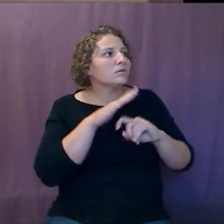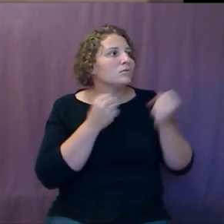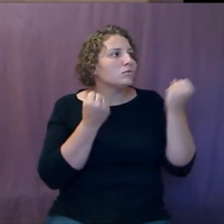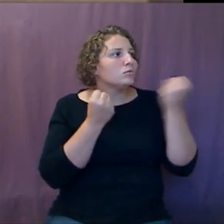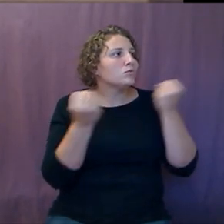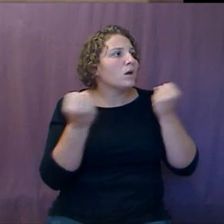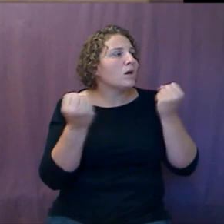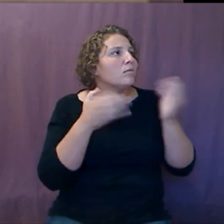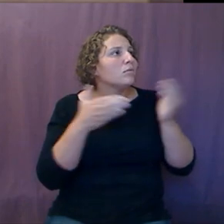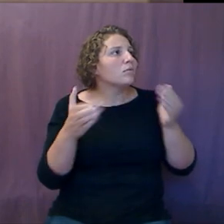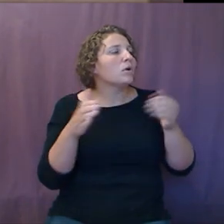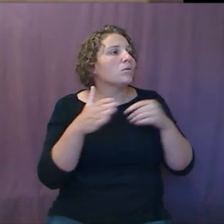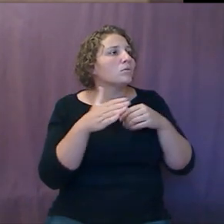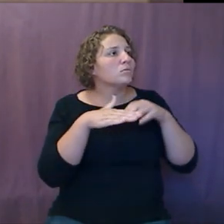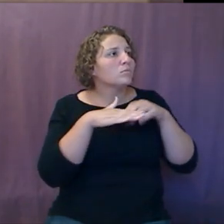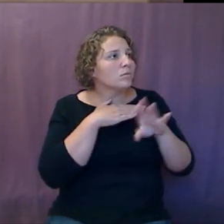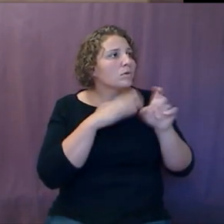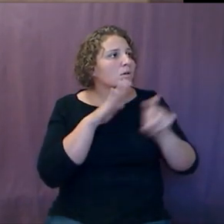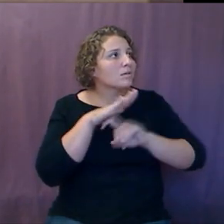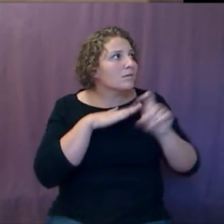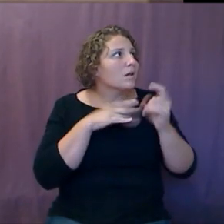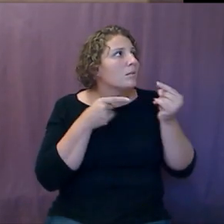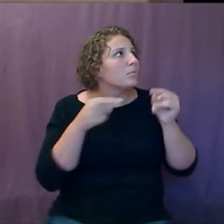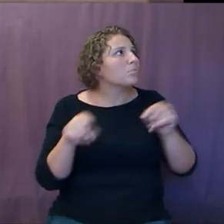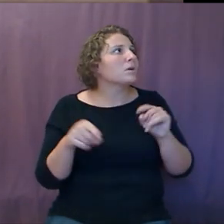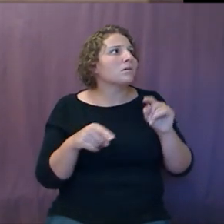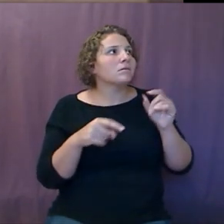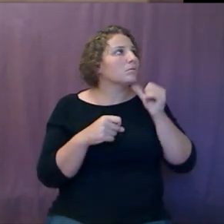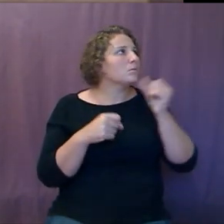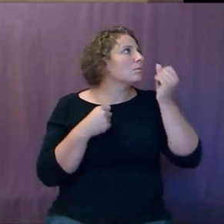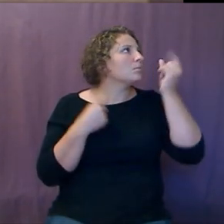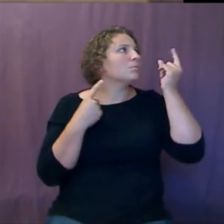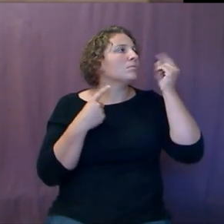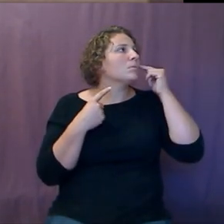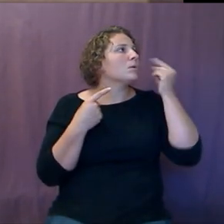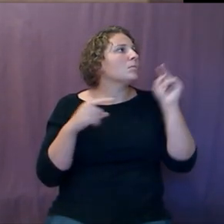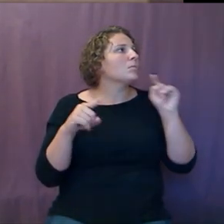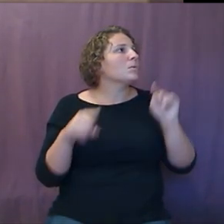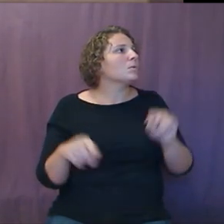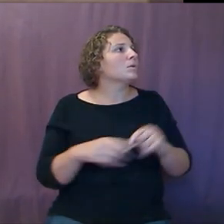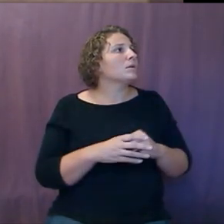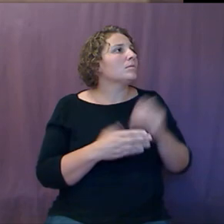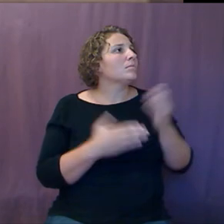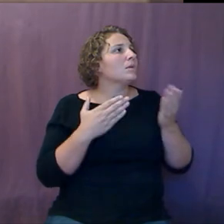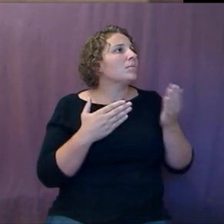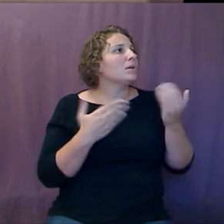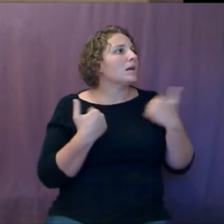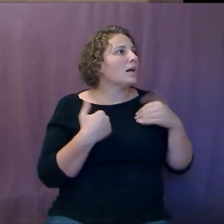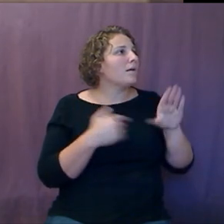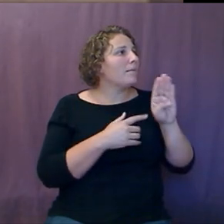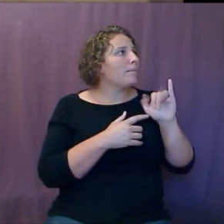more places than we realize some of the people in the room might even have bitcoin